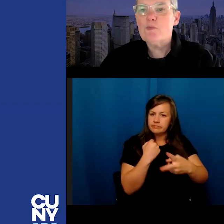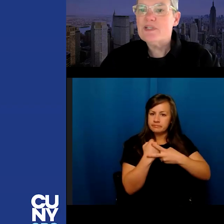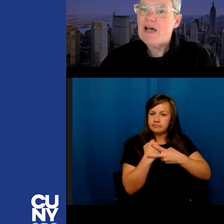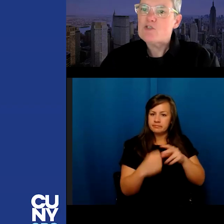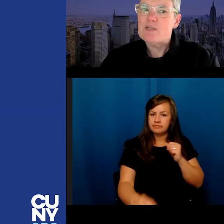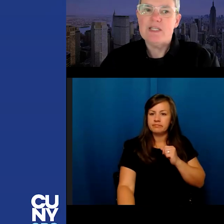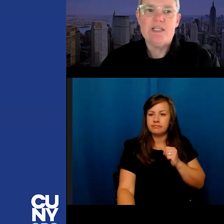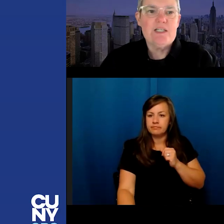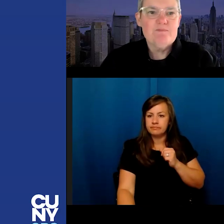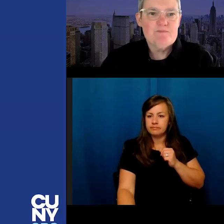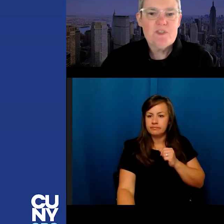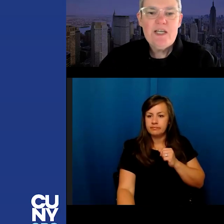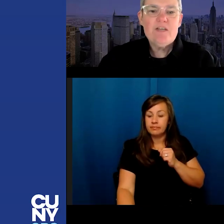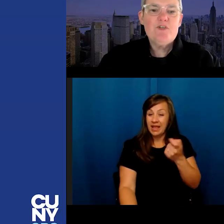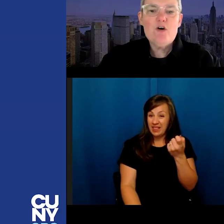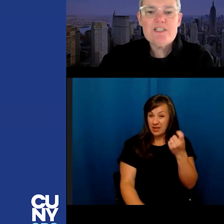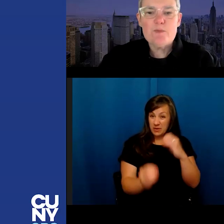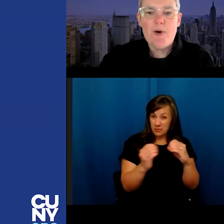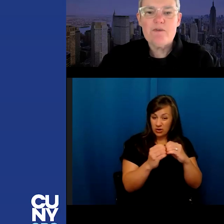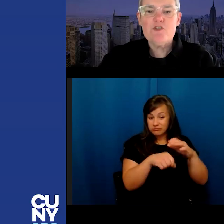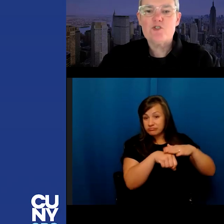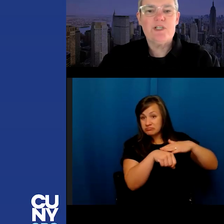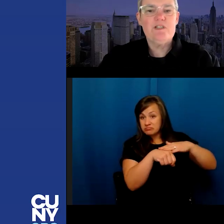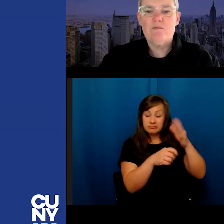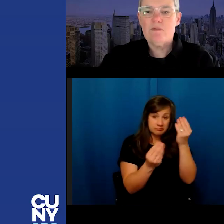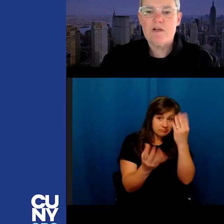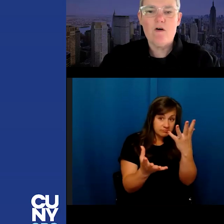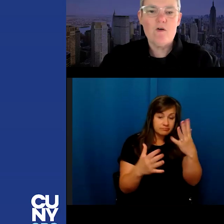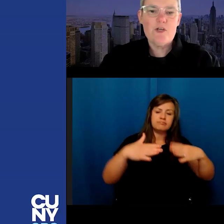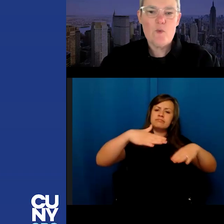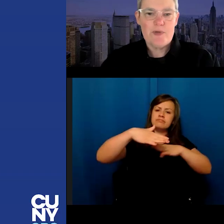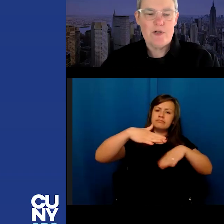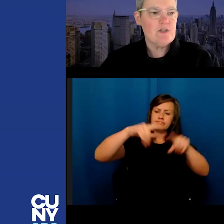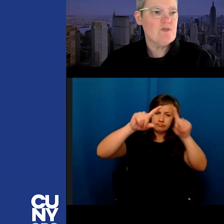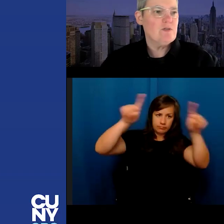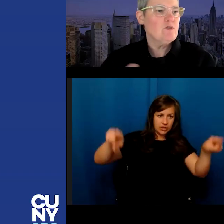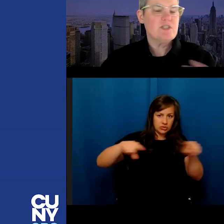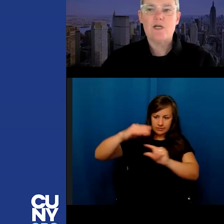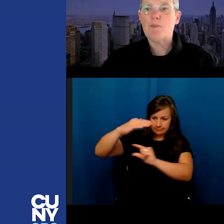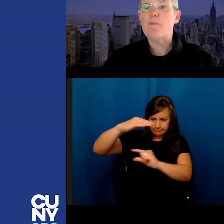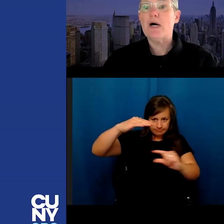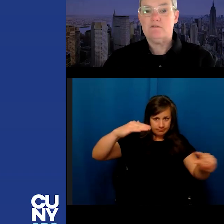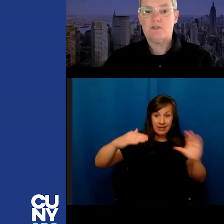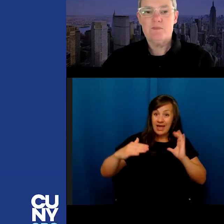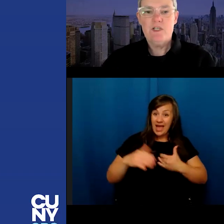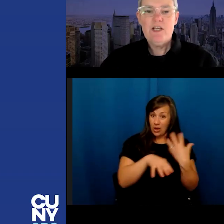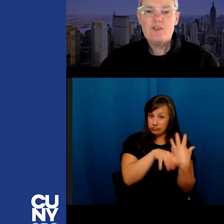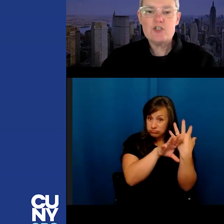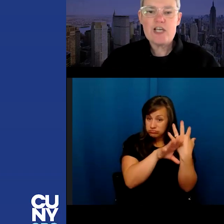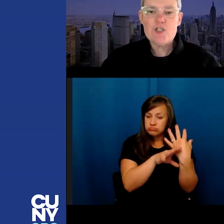So a little bit of housekeeping. If you notice at the bottom of your screen, like all the other webinars, you'll see a couple of